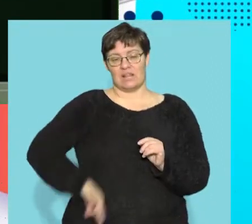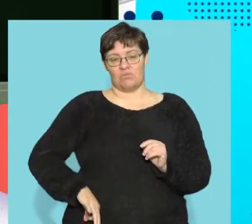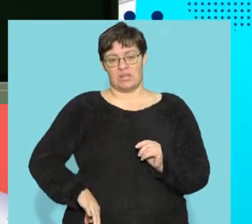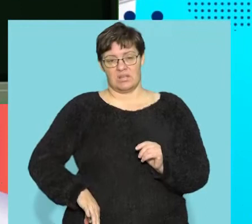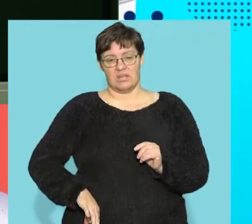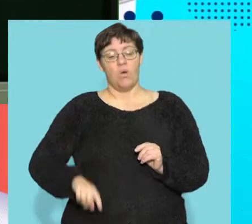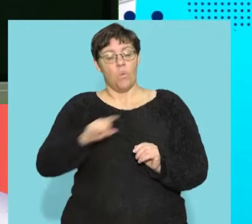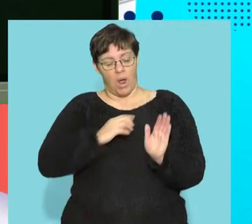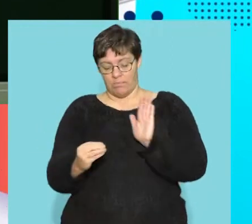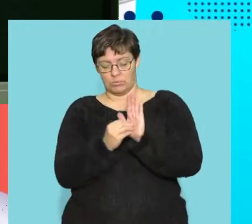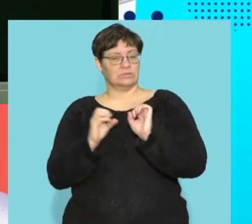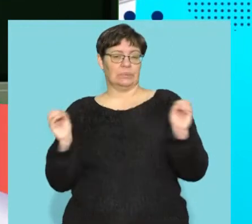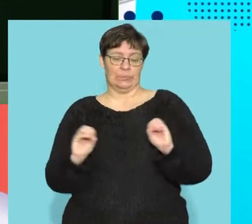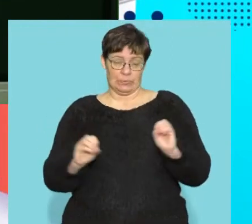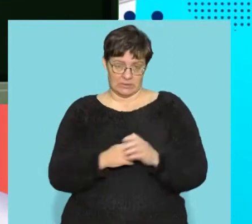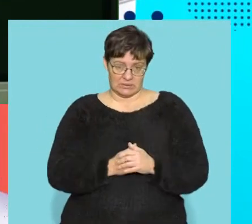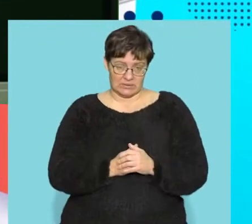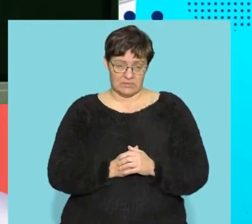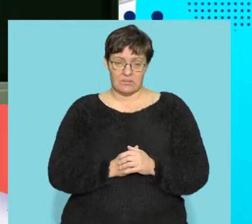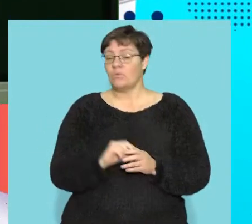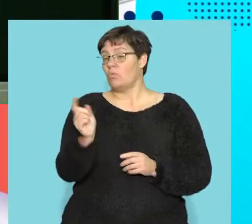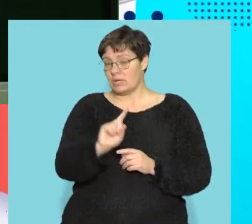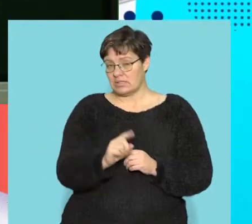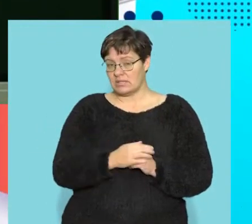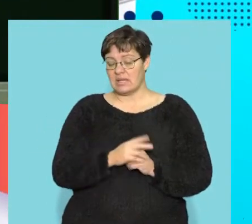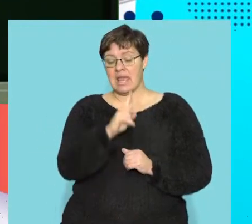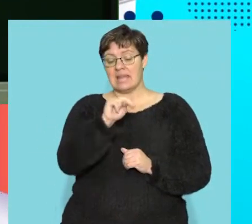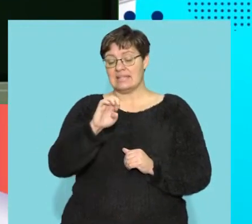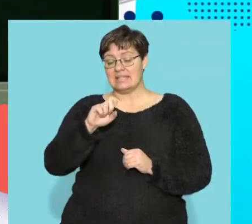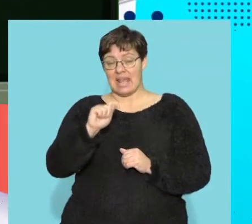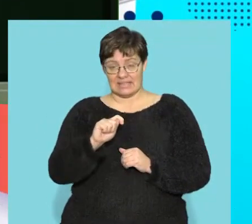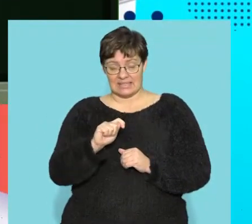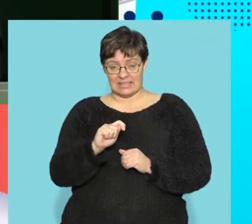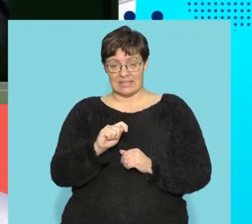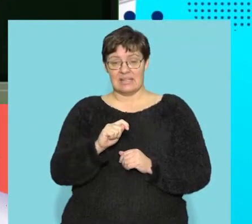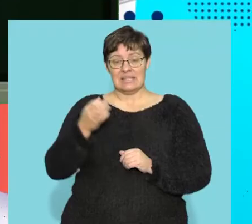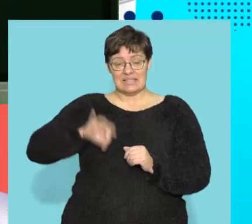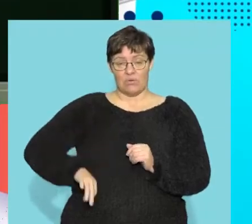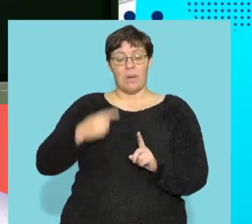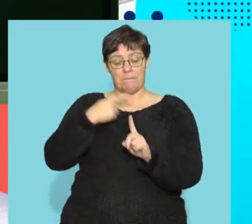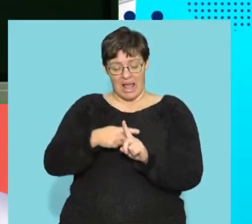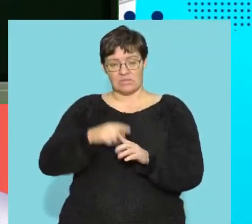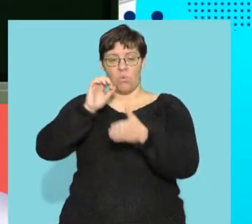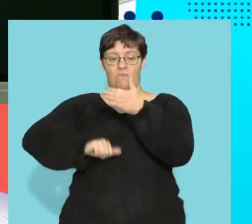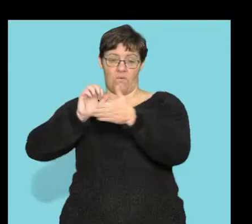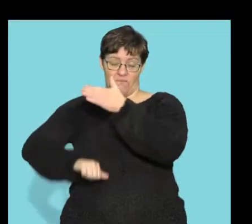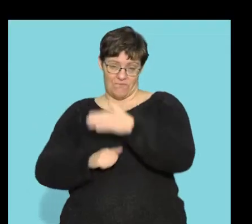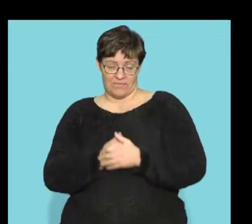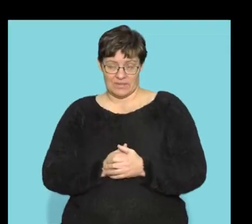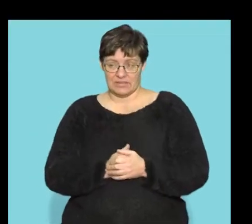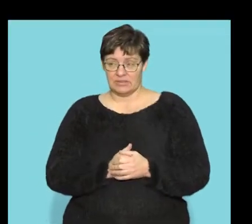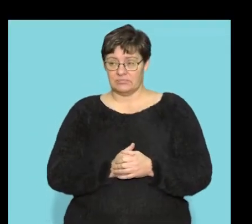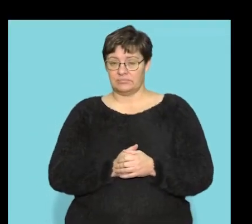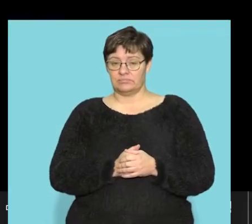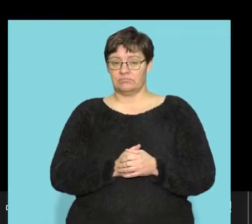my employee. So what is it? It's the net salary plus my deductions. Watch. So what do we do here?